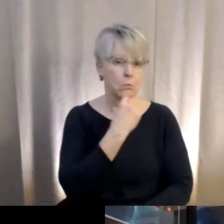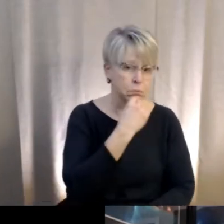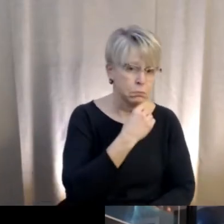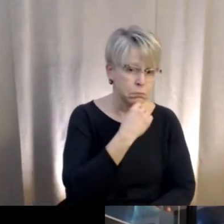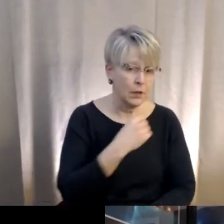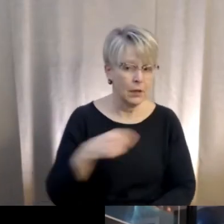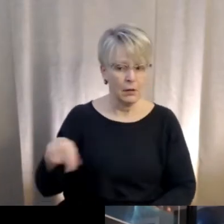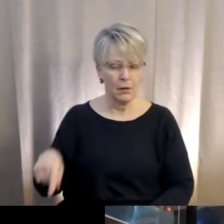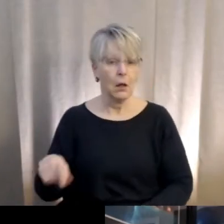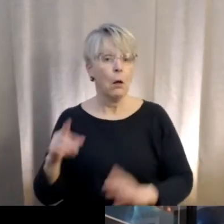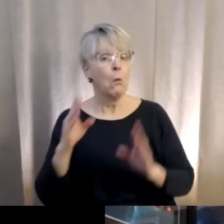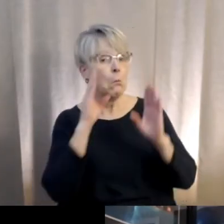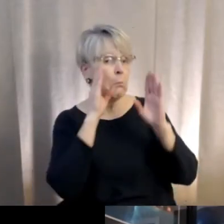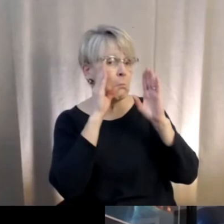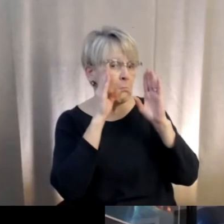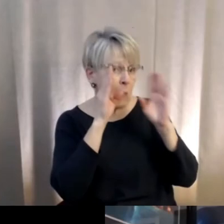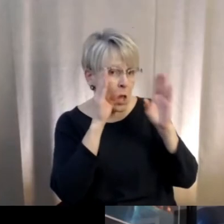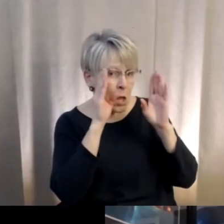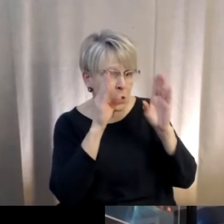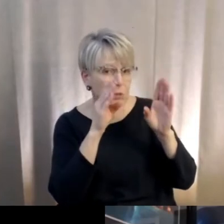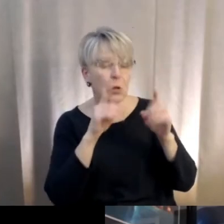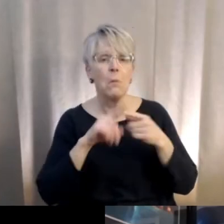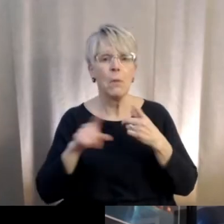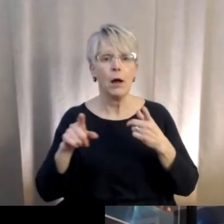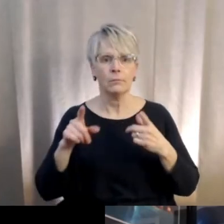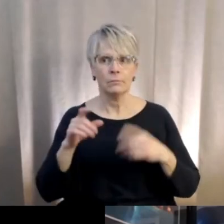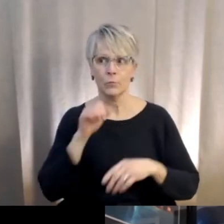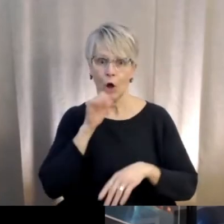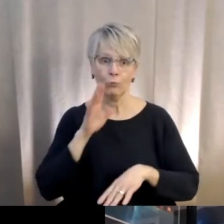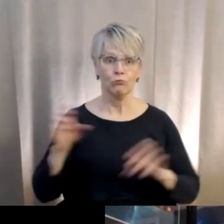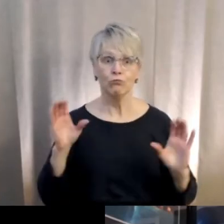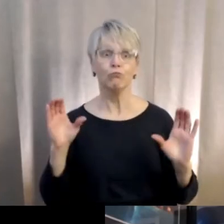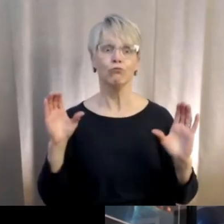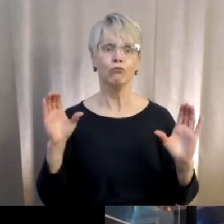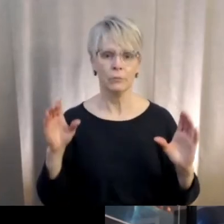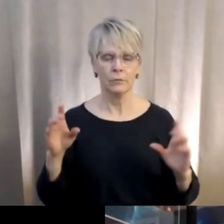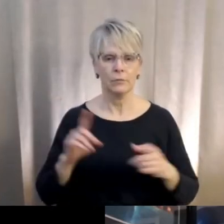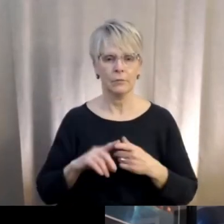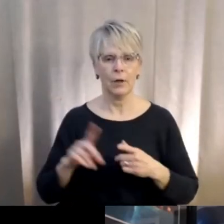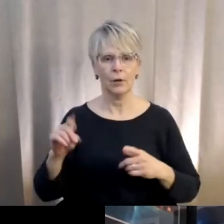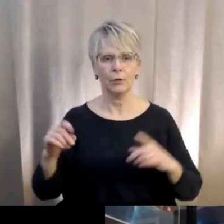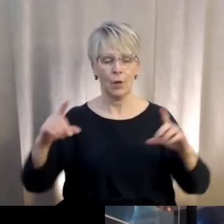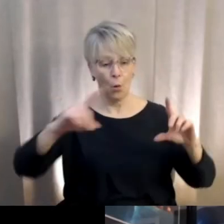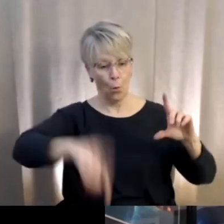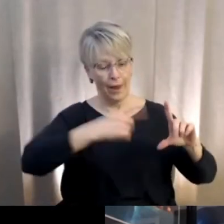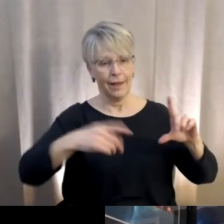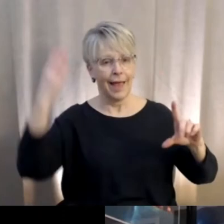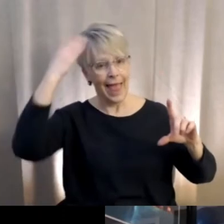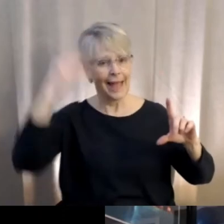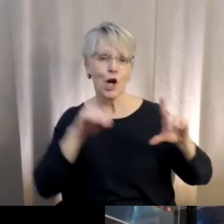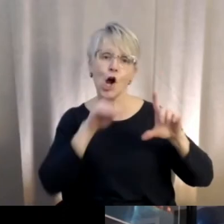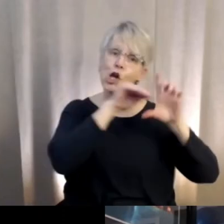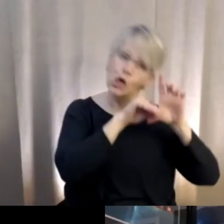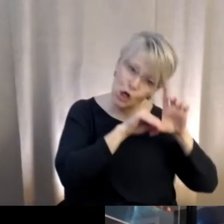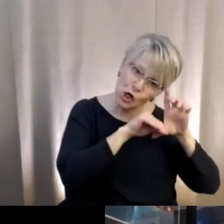They're not paying attention, but they're not, you know, they're not active and walking around, and they'll rest their head in my wheel or something. And then the person